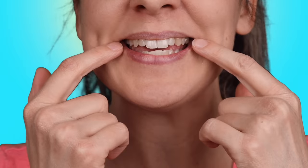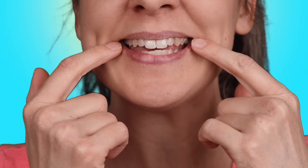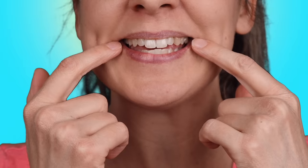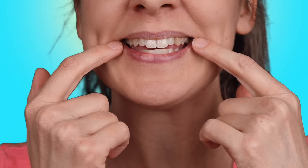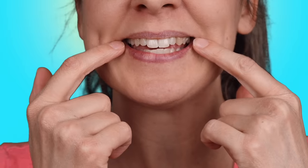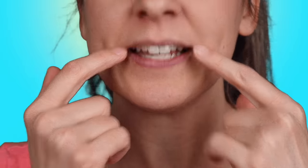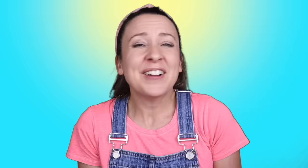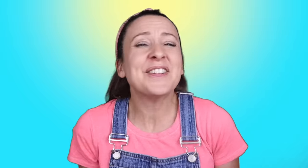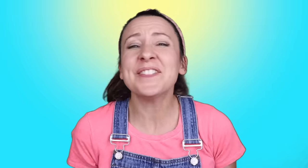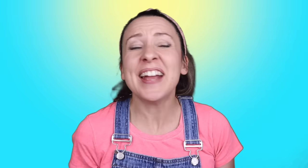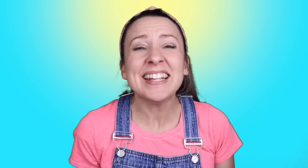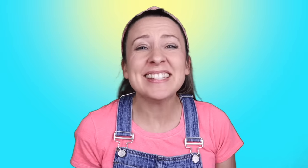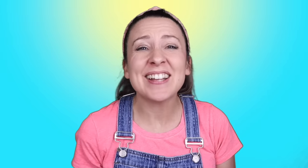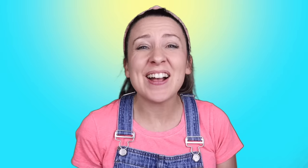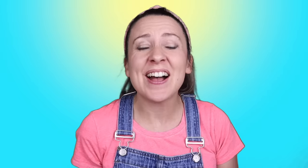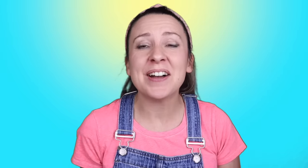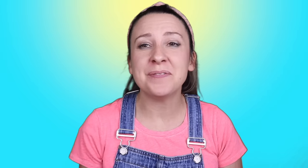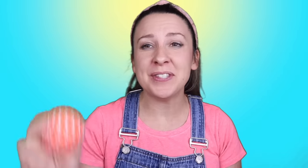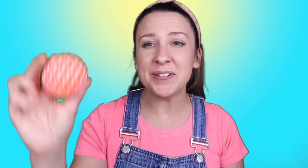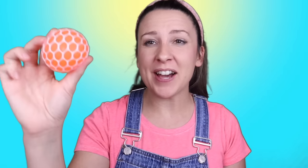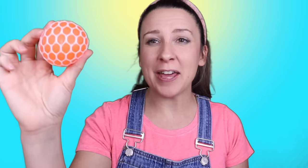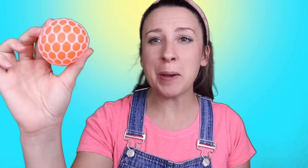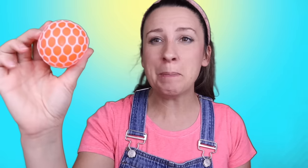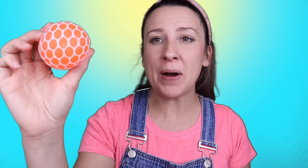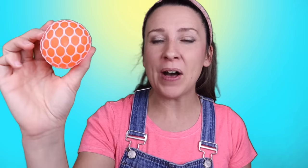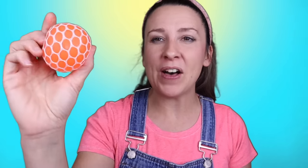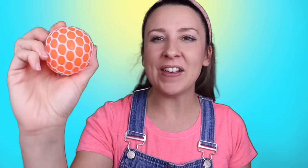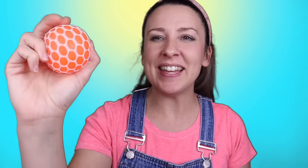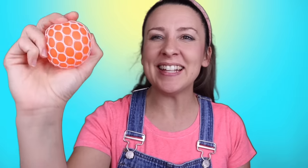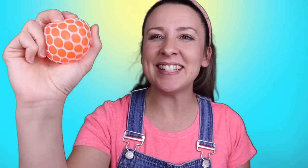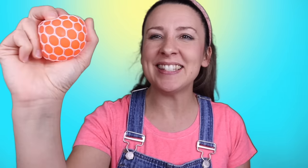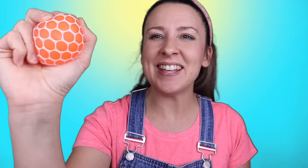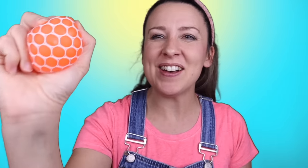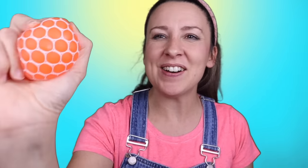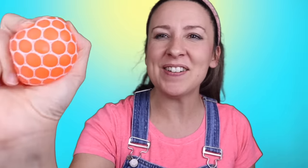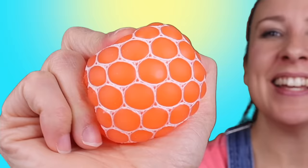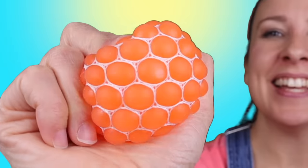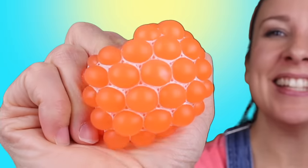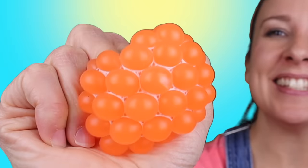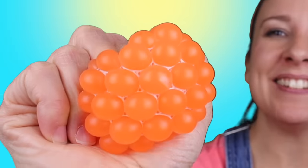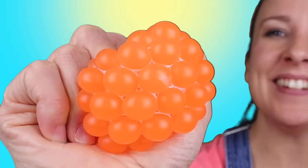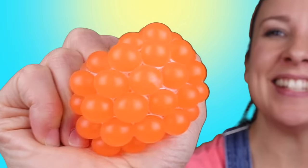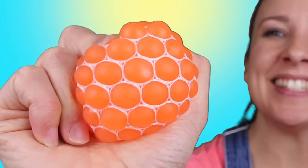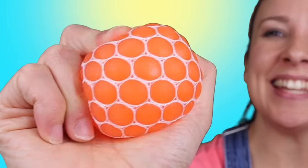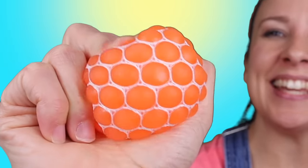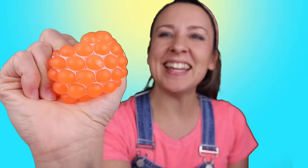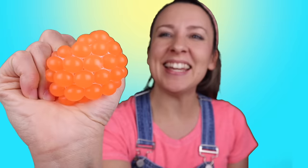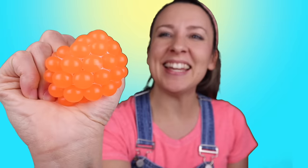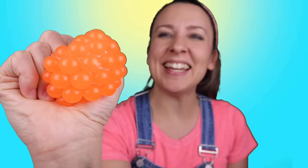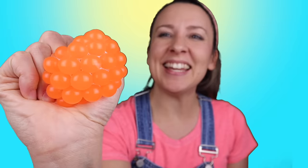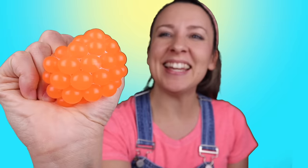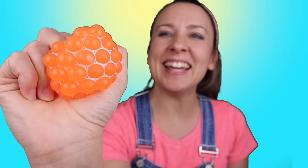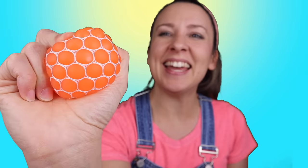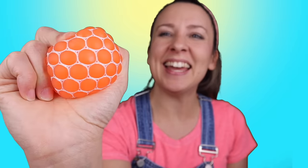Me. Great job! You got a ball and it's so squishy.